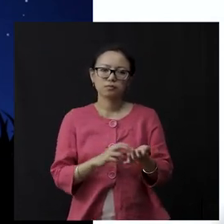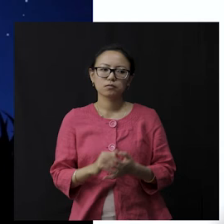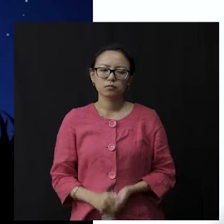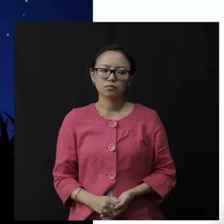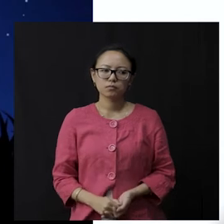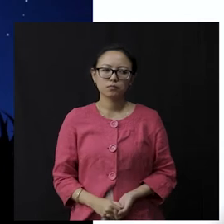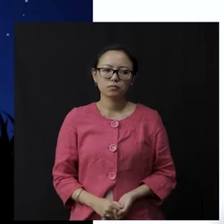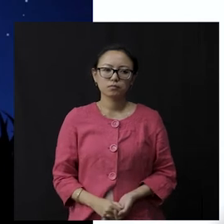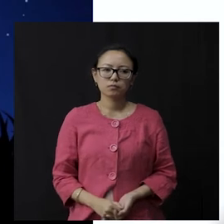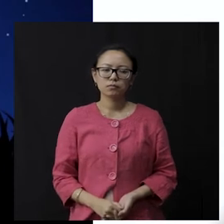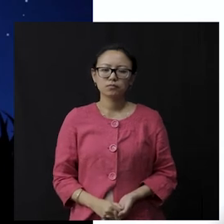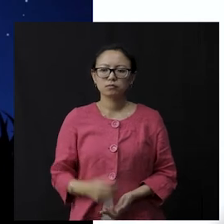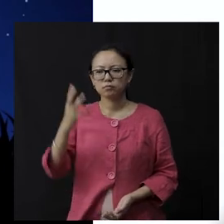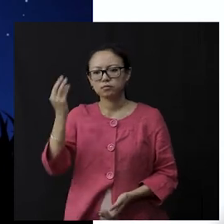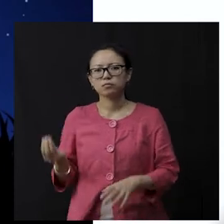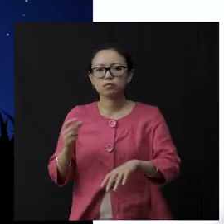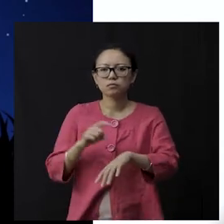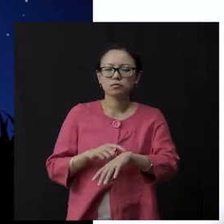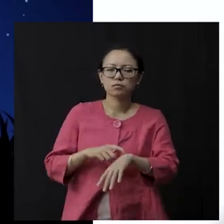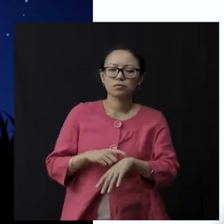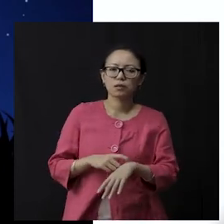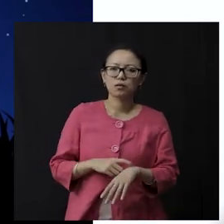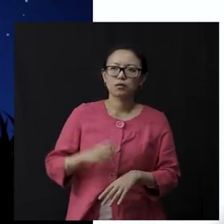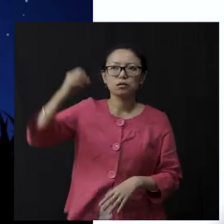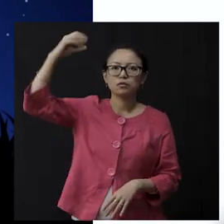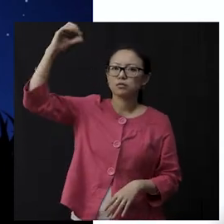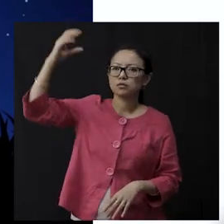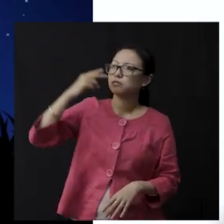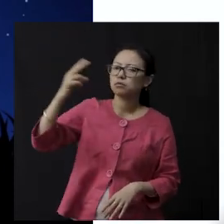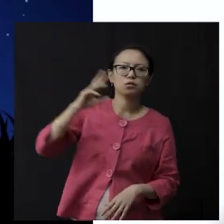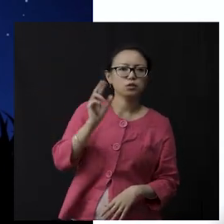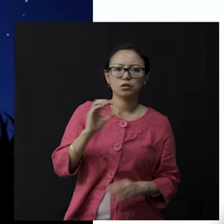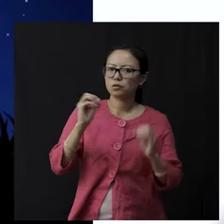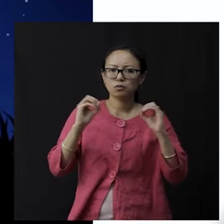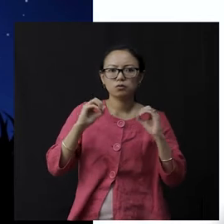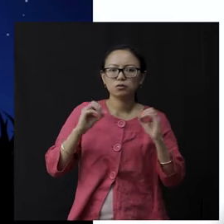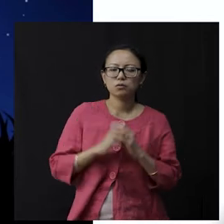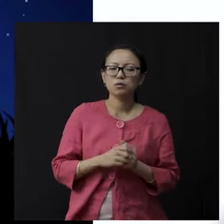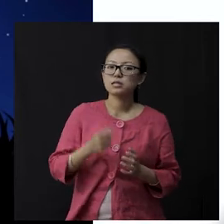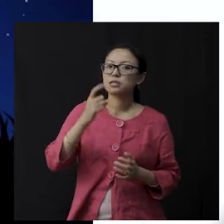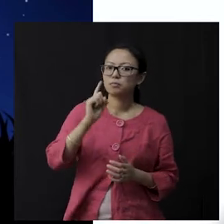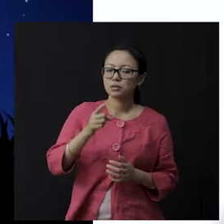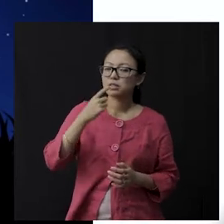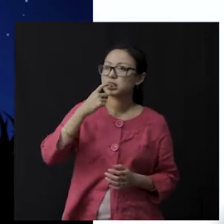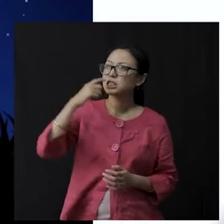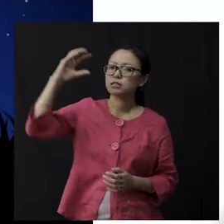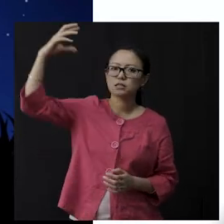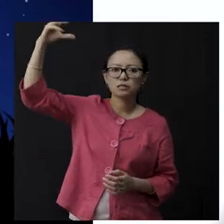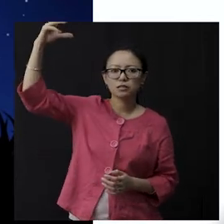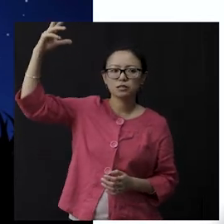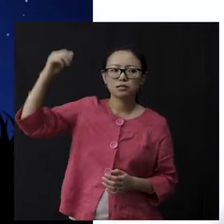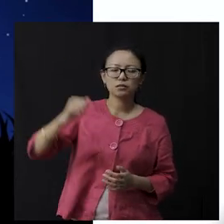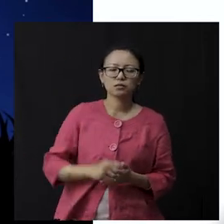M-O-O-N. Moon. So at night, you don't see the sun, you see the moon. What